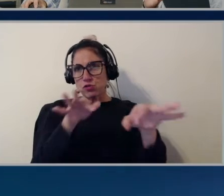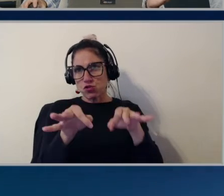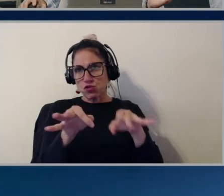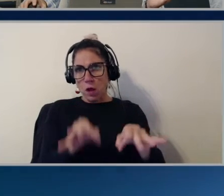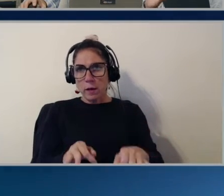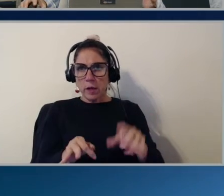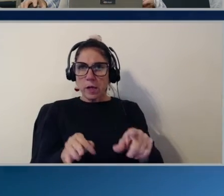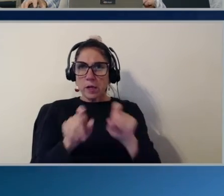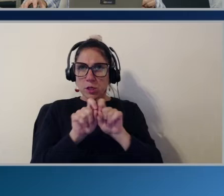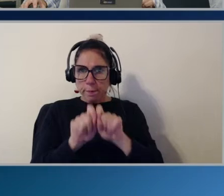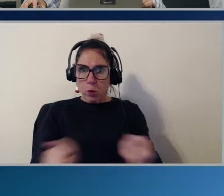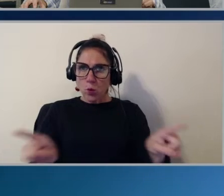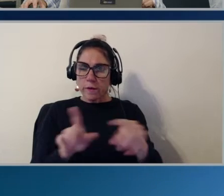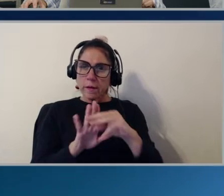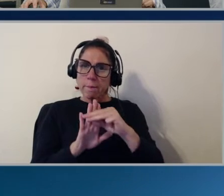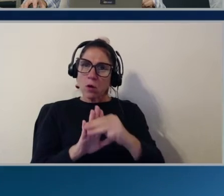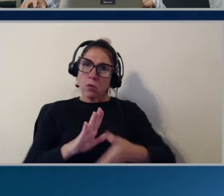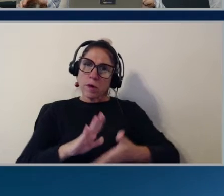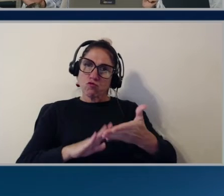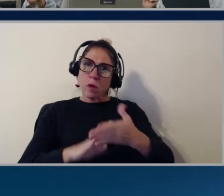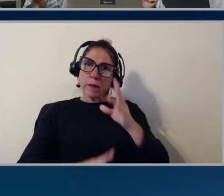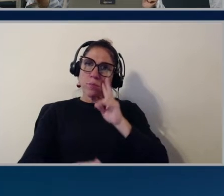model and run prediction.